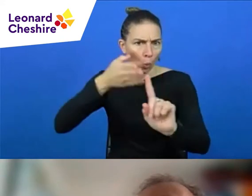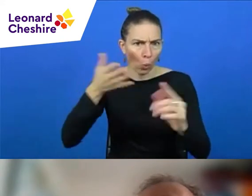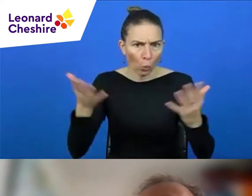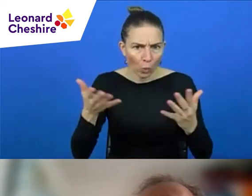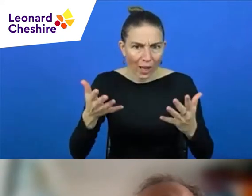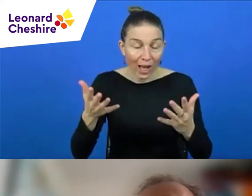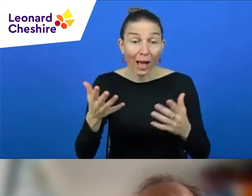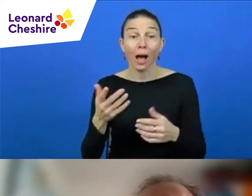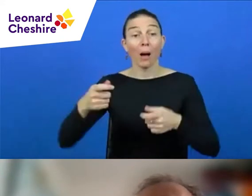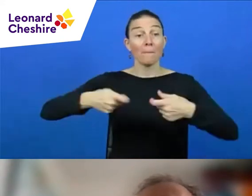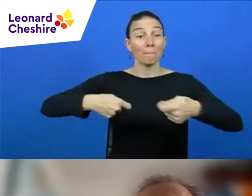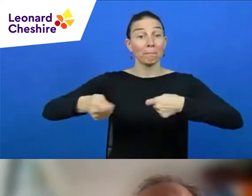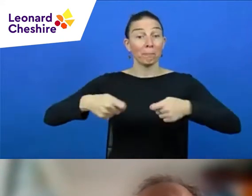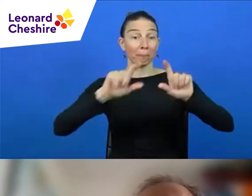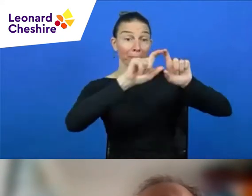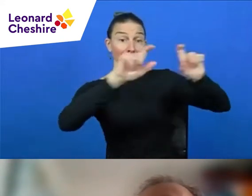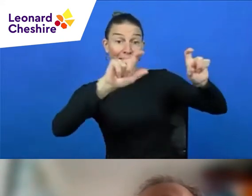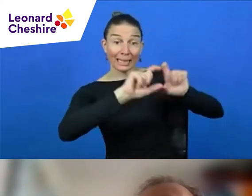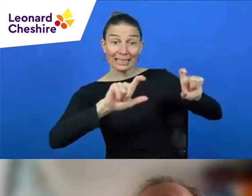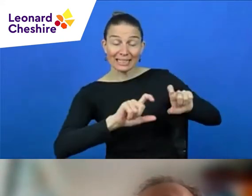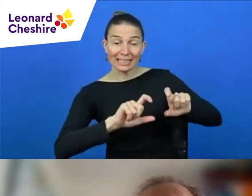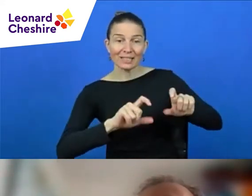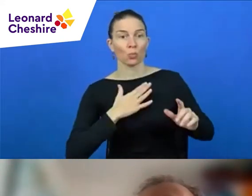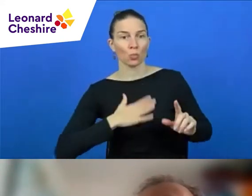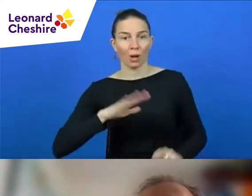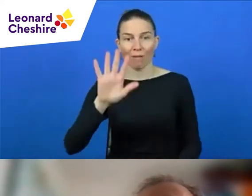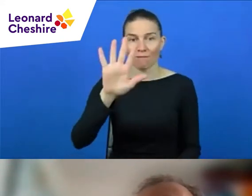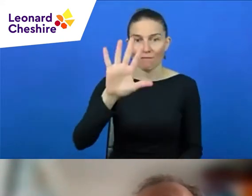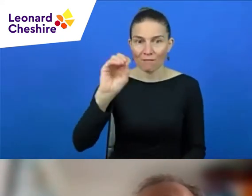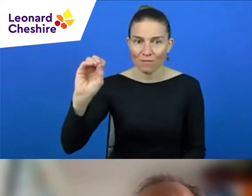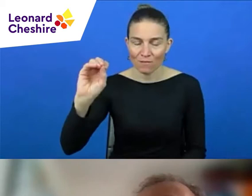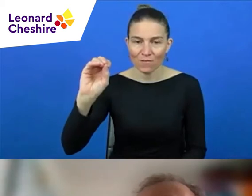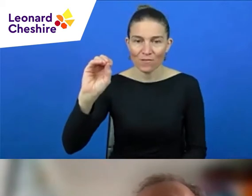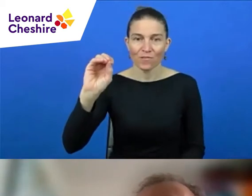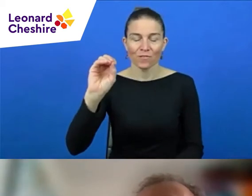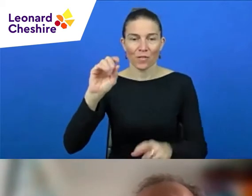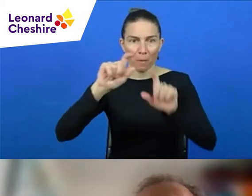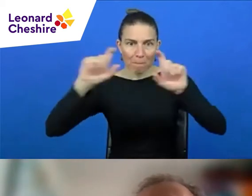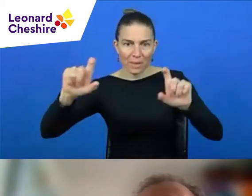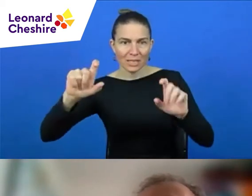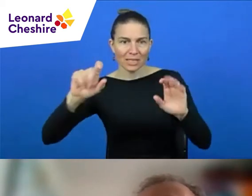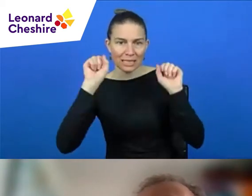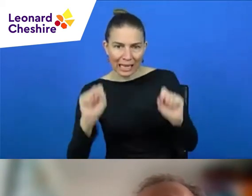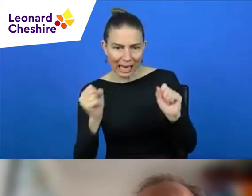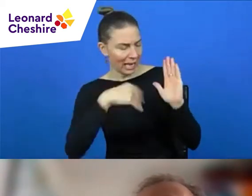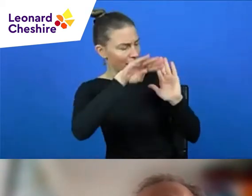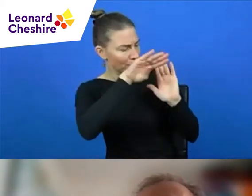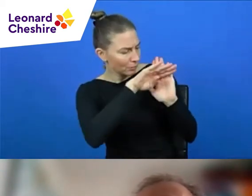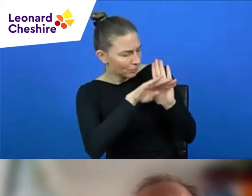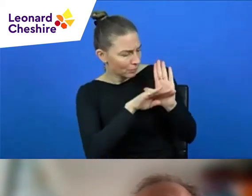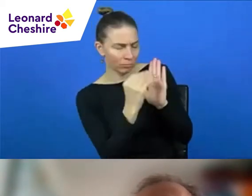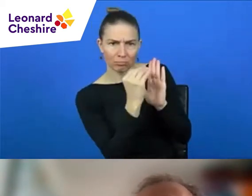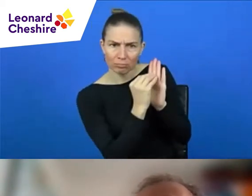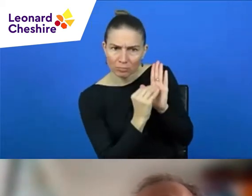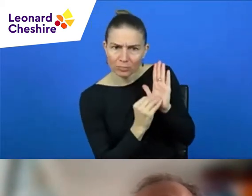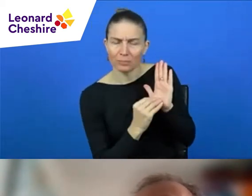businesses to commit to put disability inclusion on their leadership agendas. Caroline is also a TED speaker, fellow